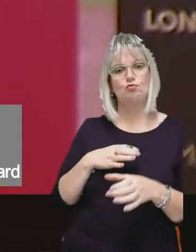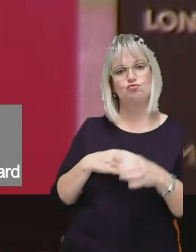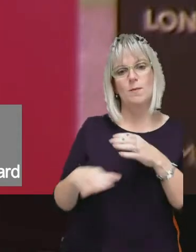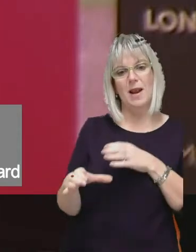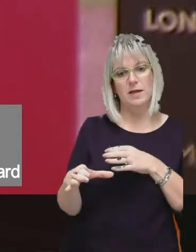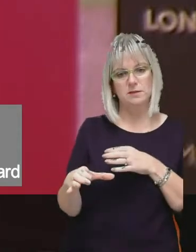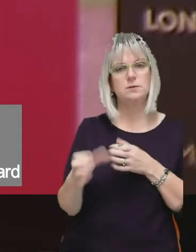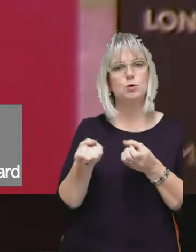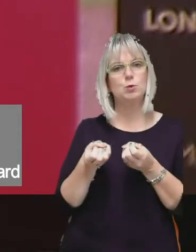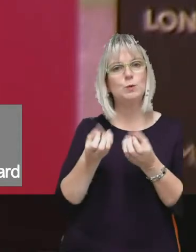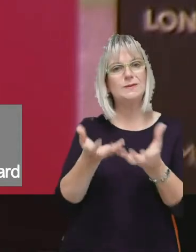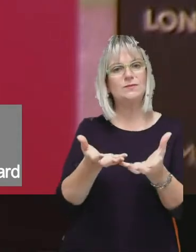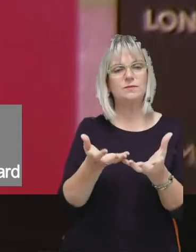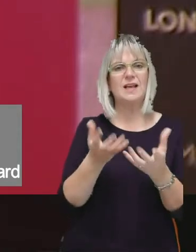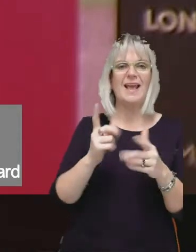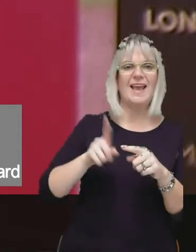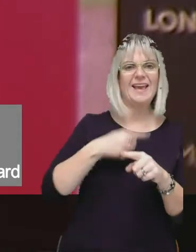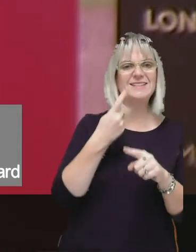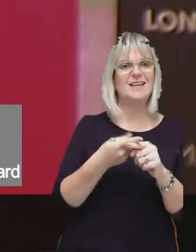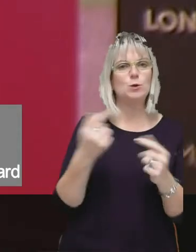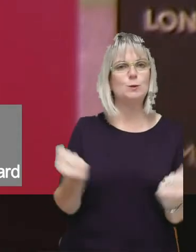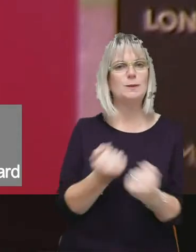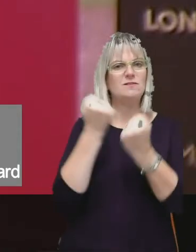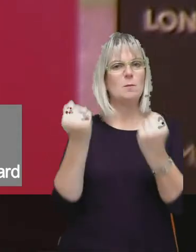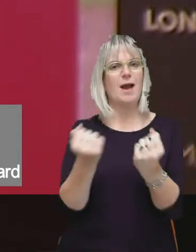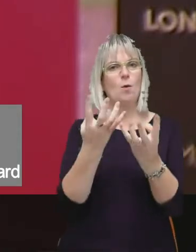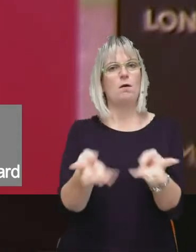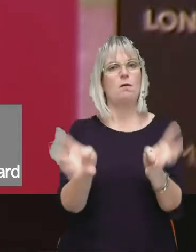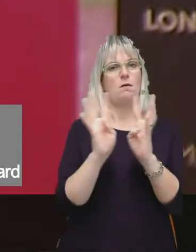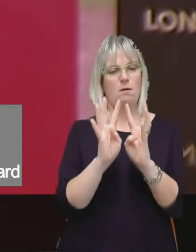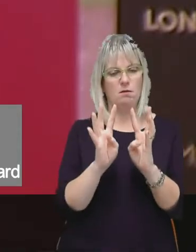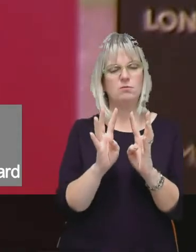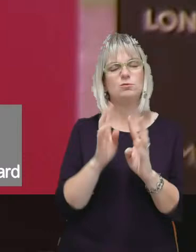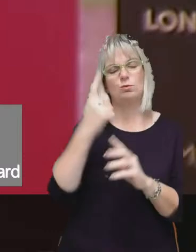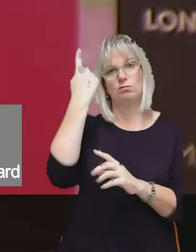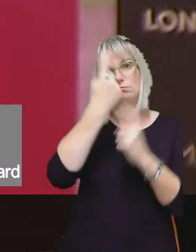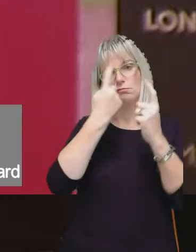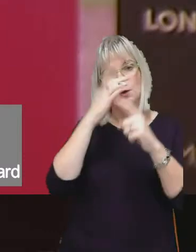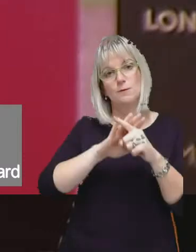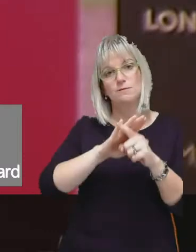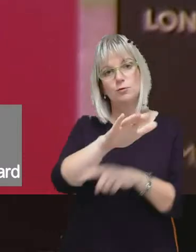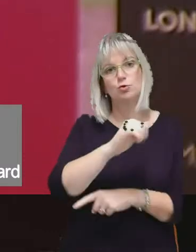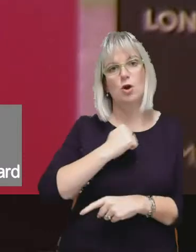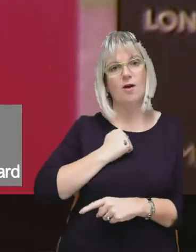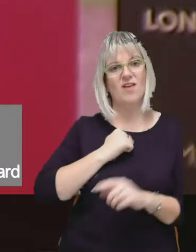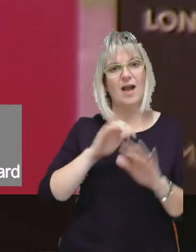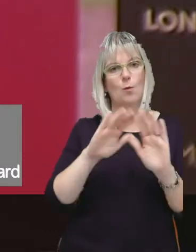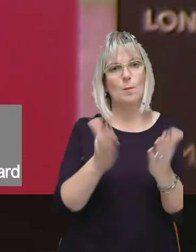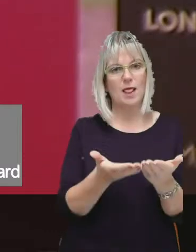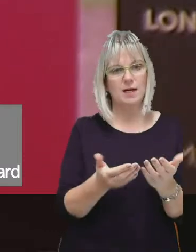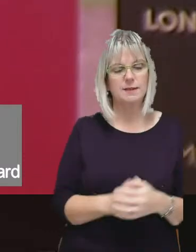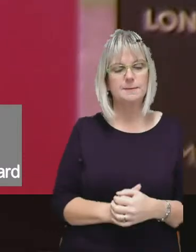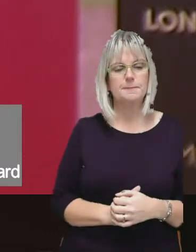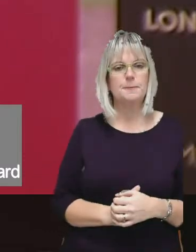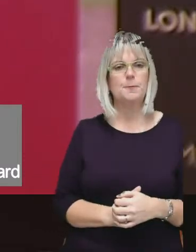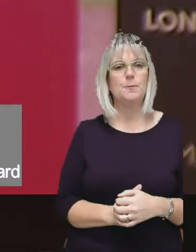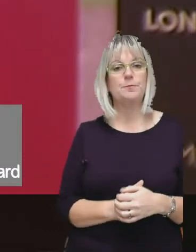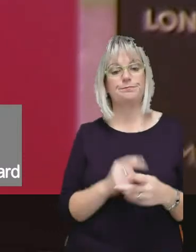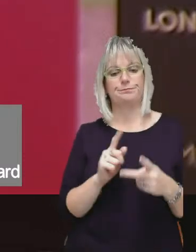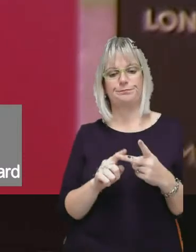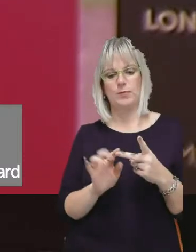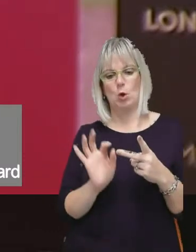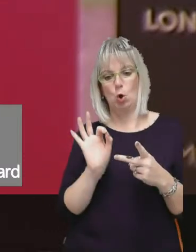the future and the future of the planet? I'll read the next question. What green measures that are